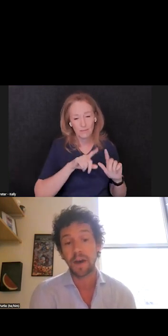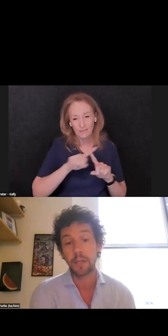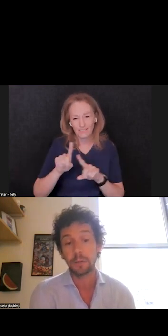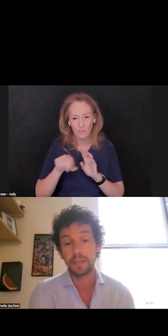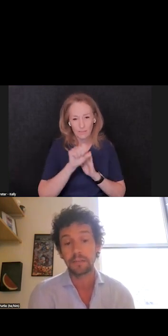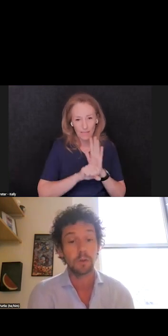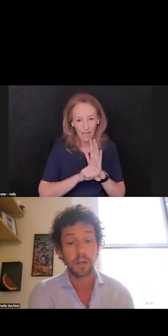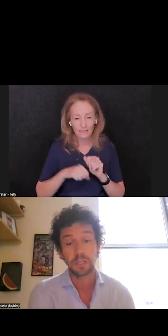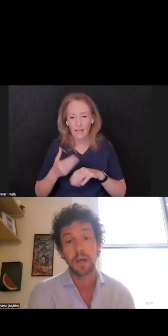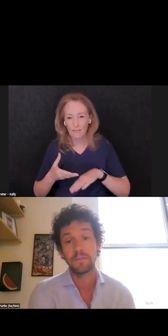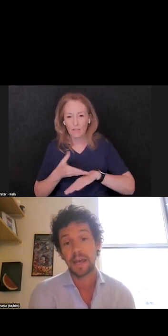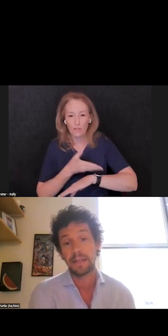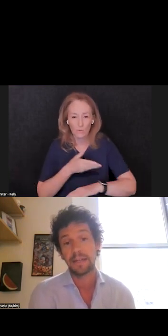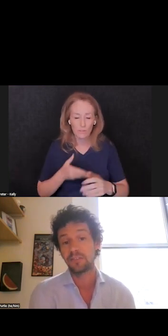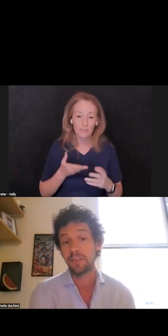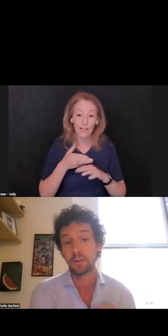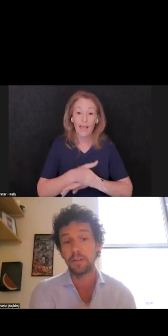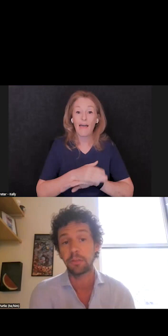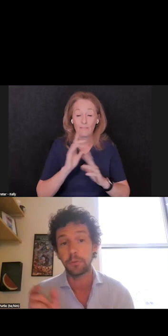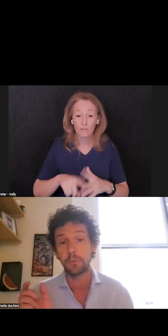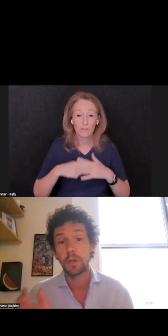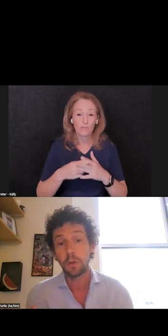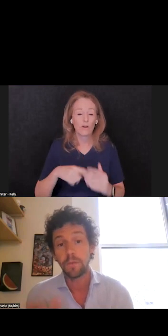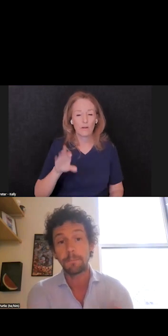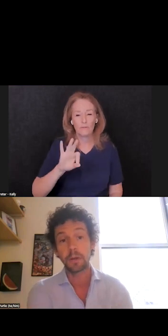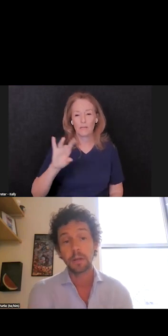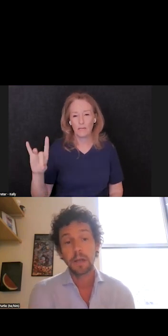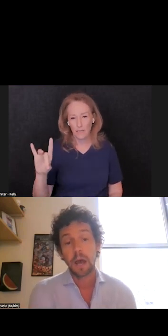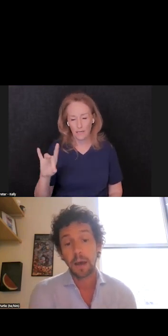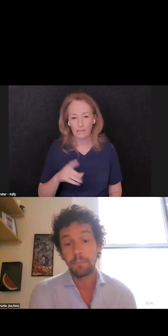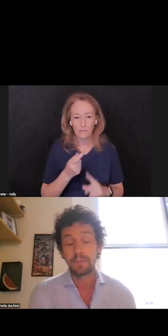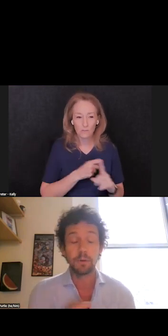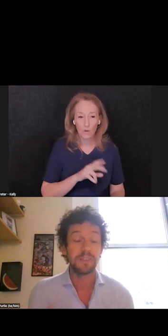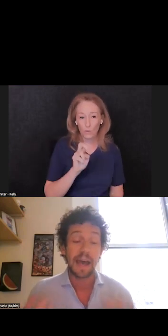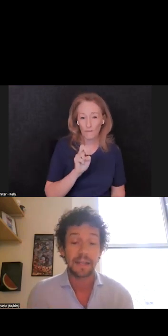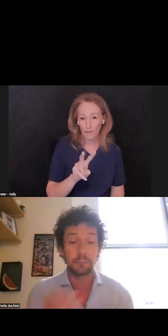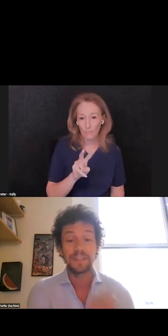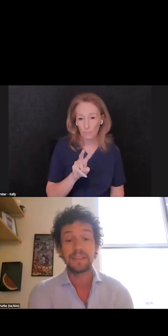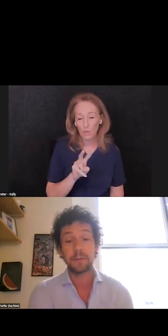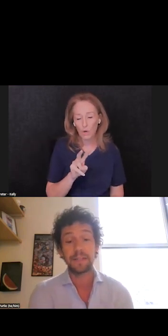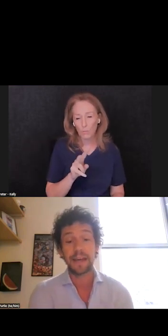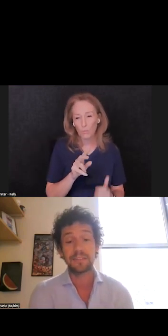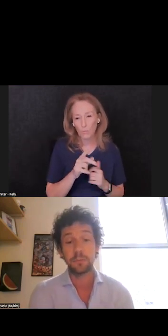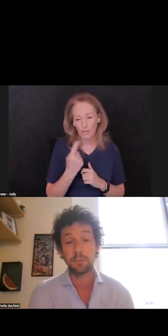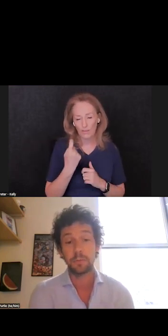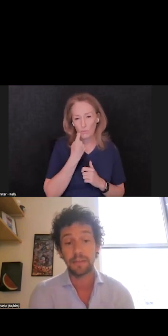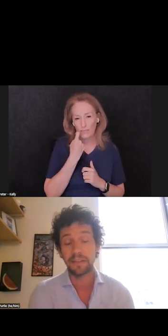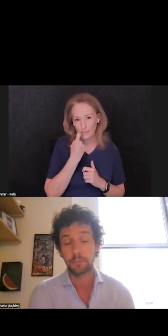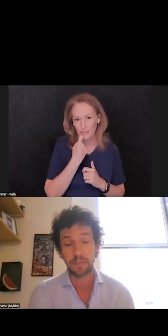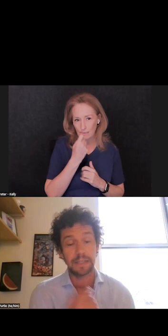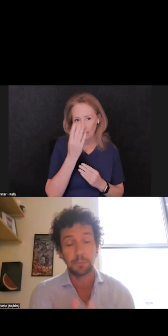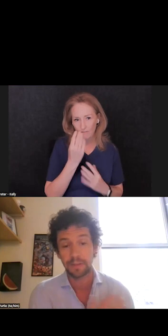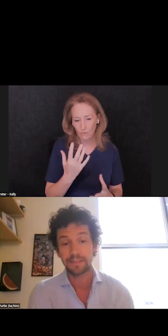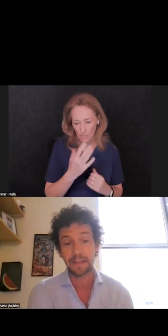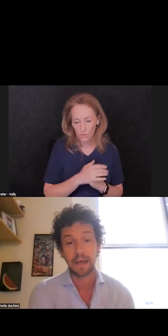volume following the launch of 988. So this is only through November. That was the most recent data we had access to when we ran this. We're